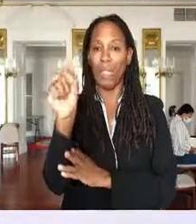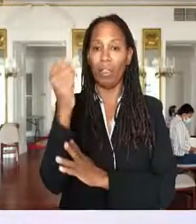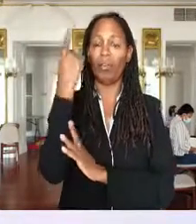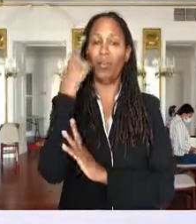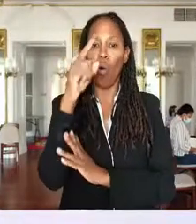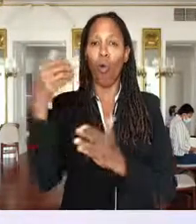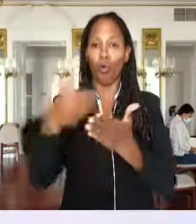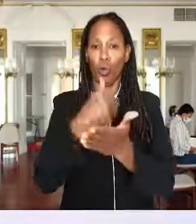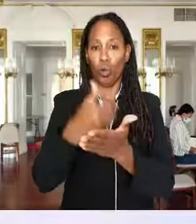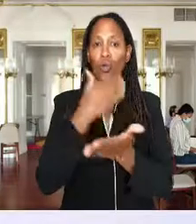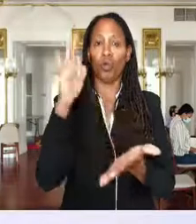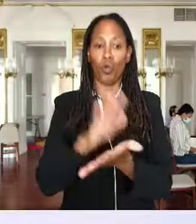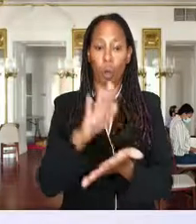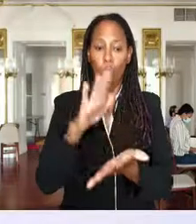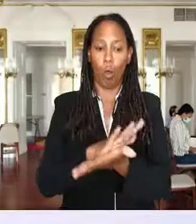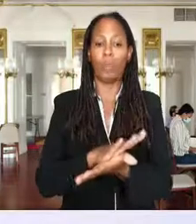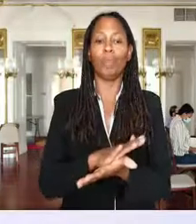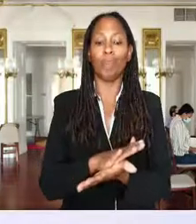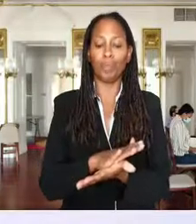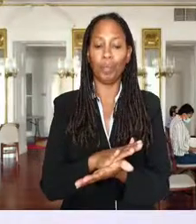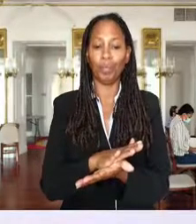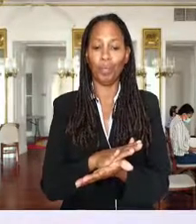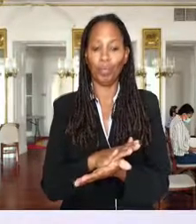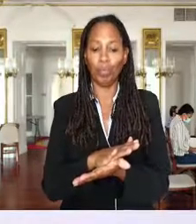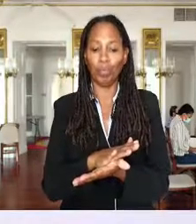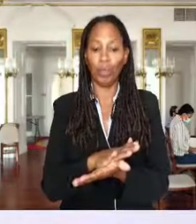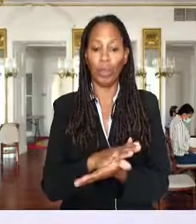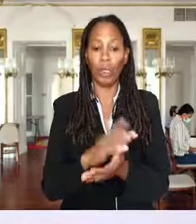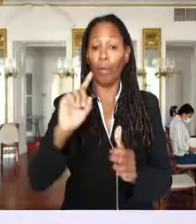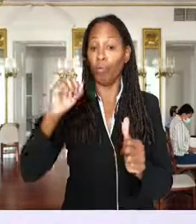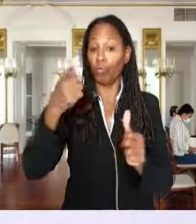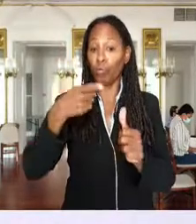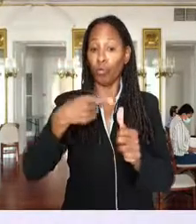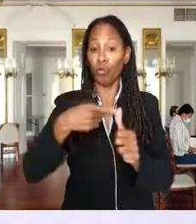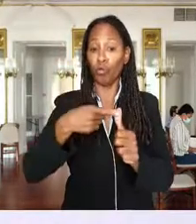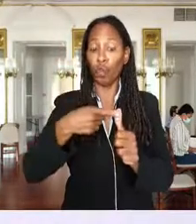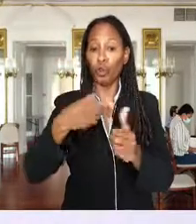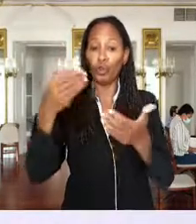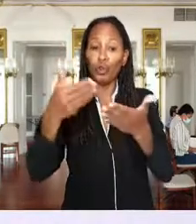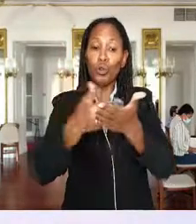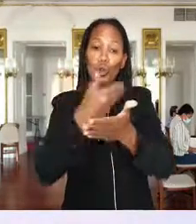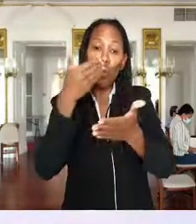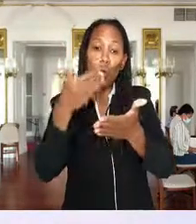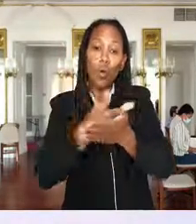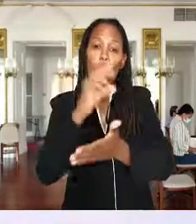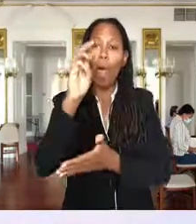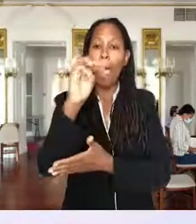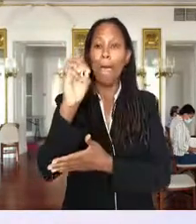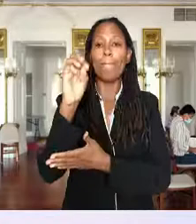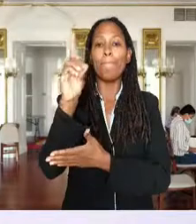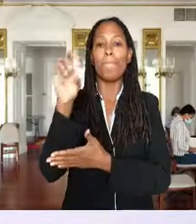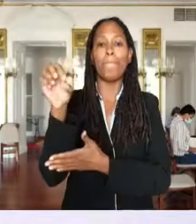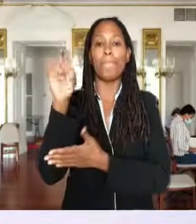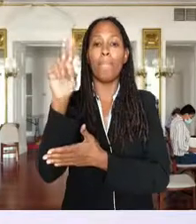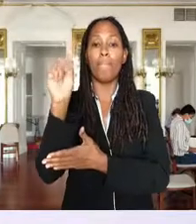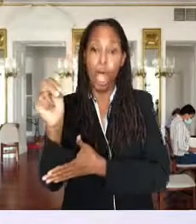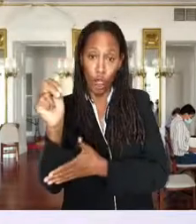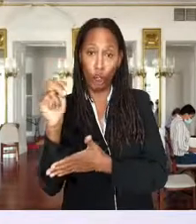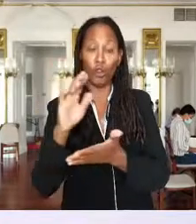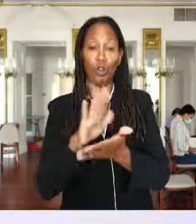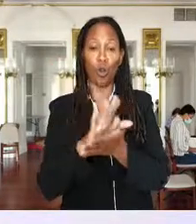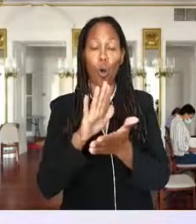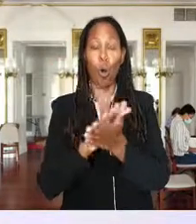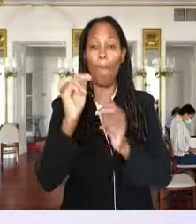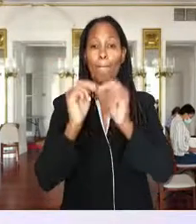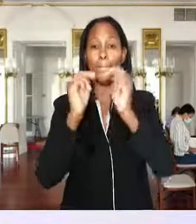delivered in the territory. This will be the first modern school to be built post-Hurricanes Irma and